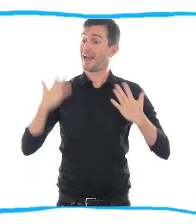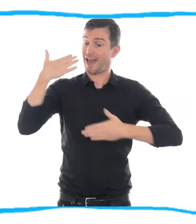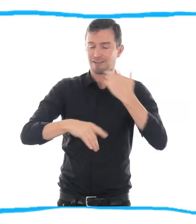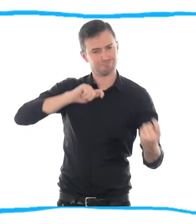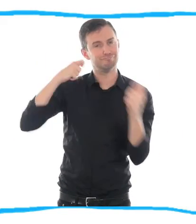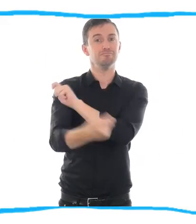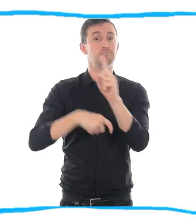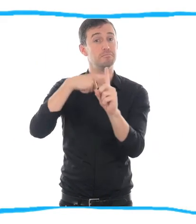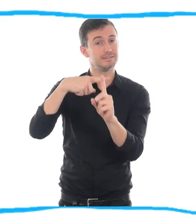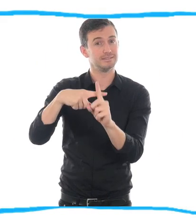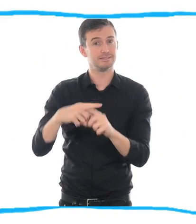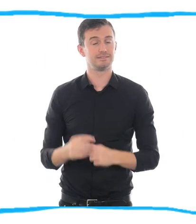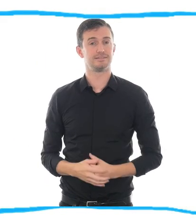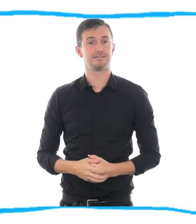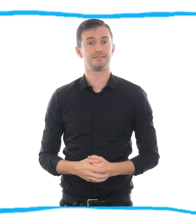own lives.